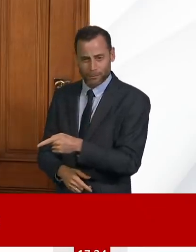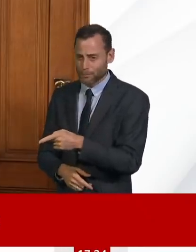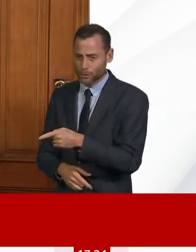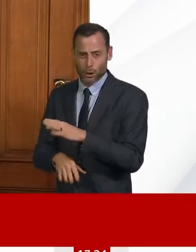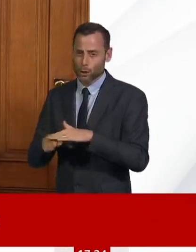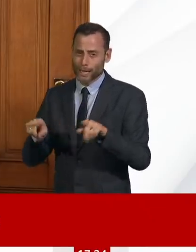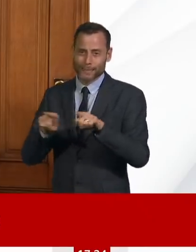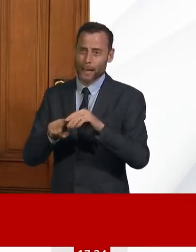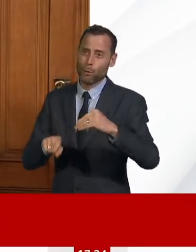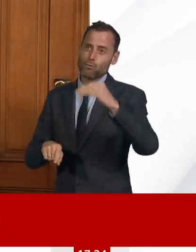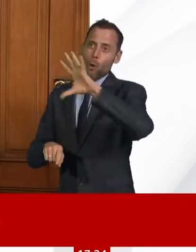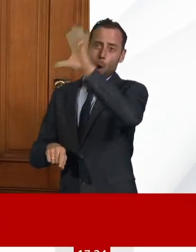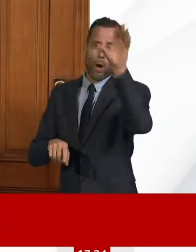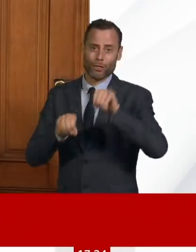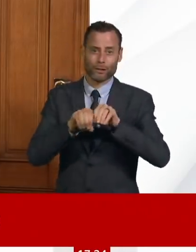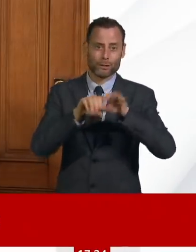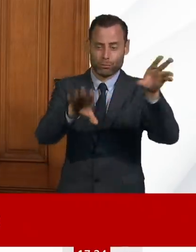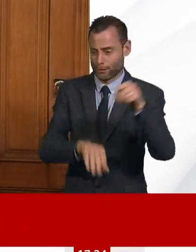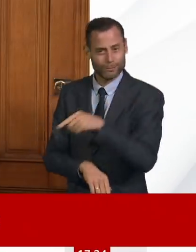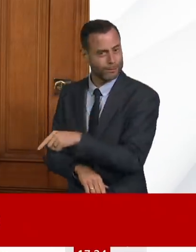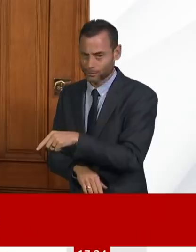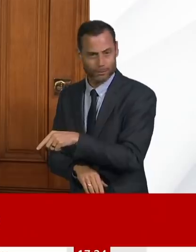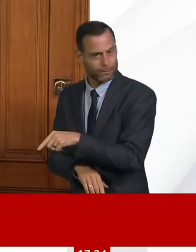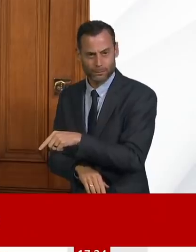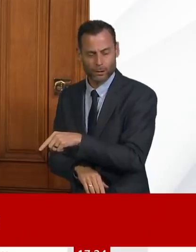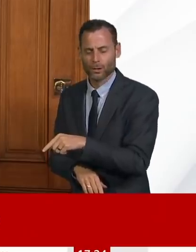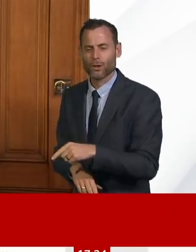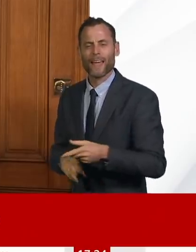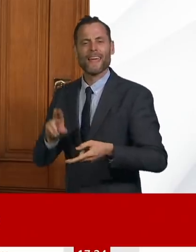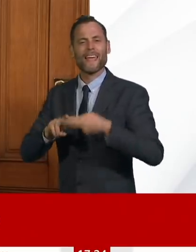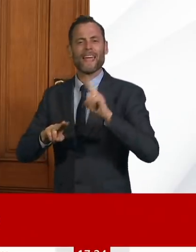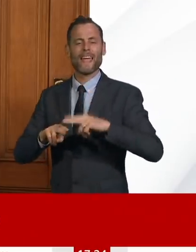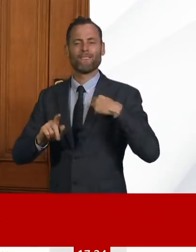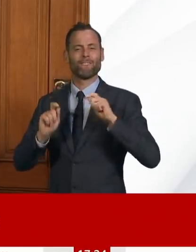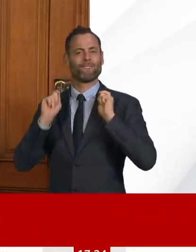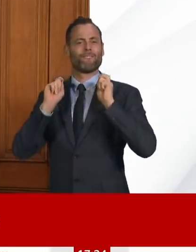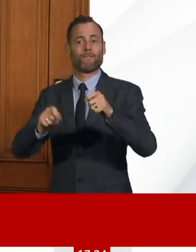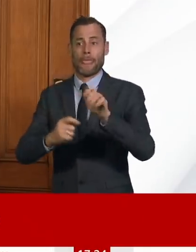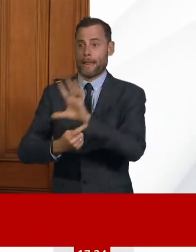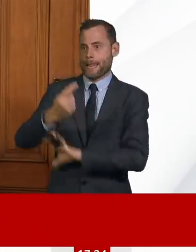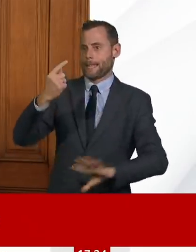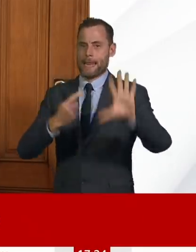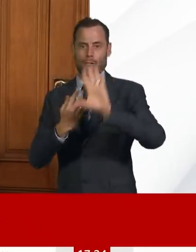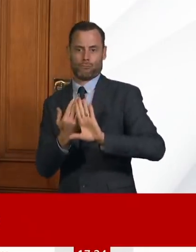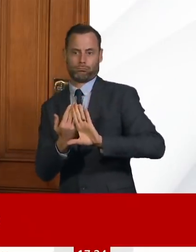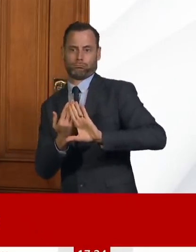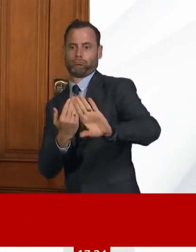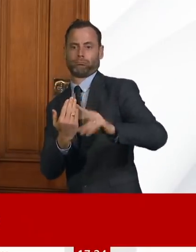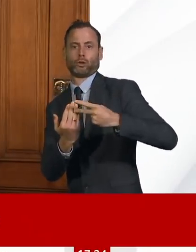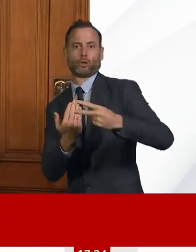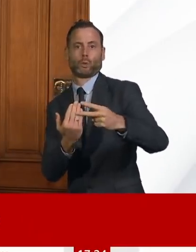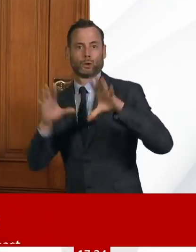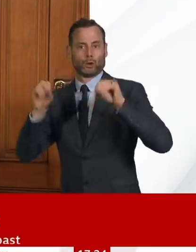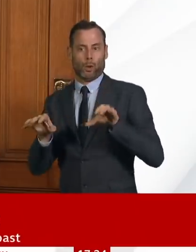in the north of England? In other words, the national fire break you talk about. No, I don't think that's right, and I don't think that's